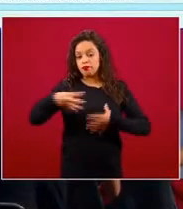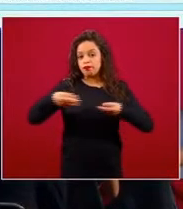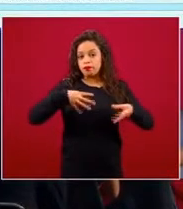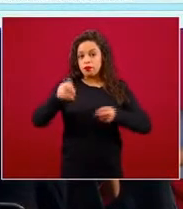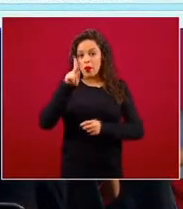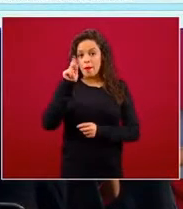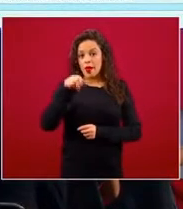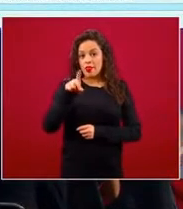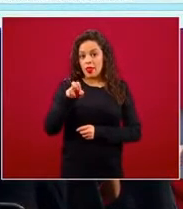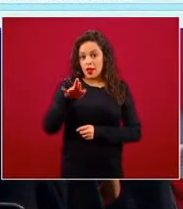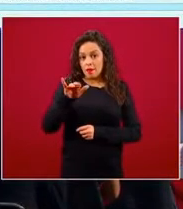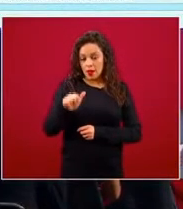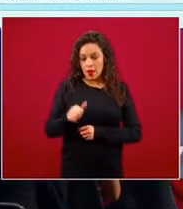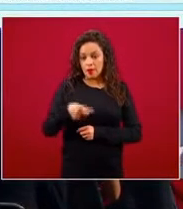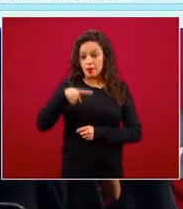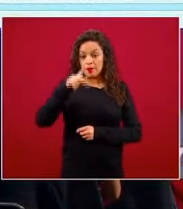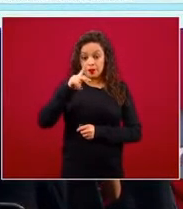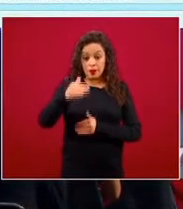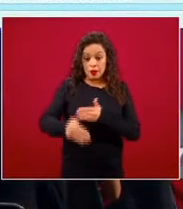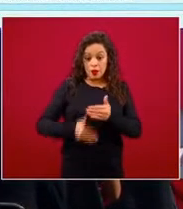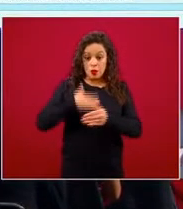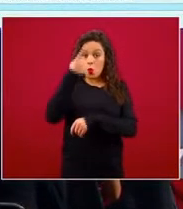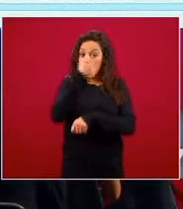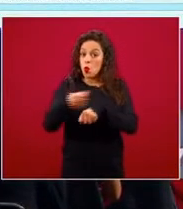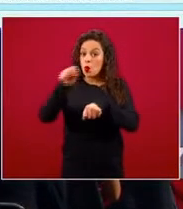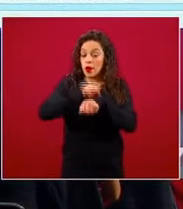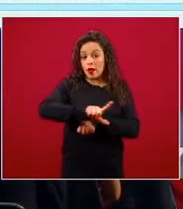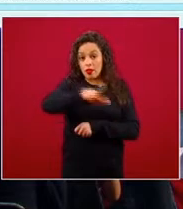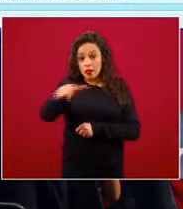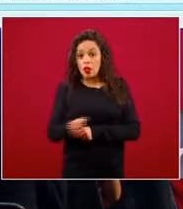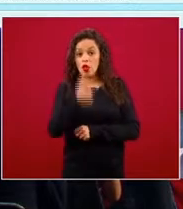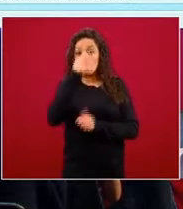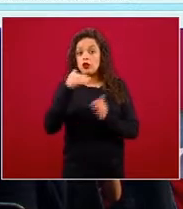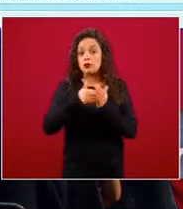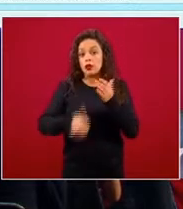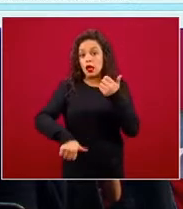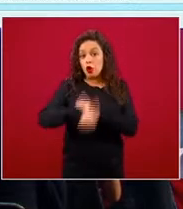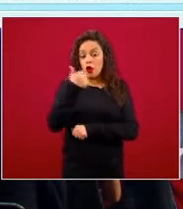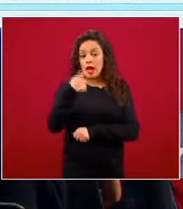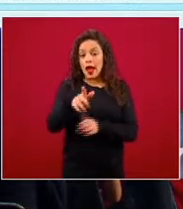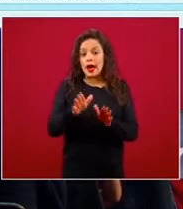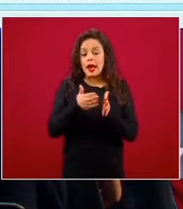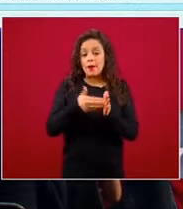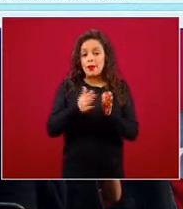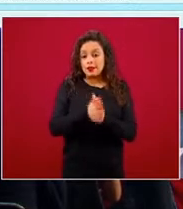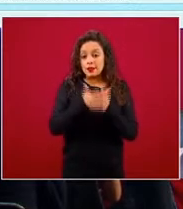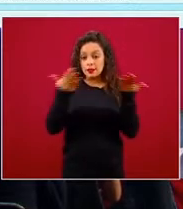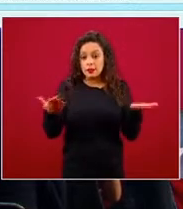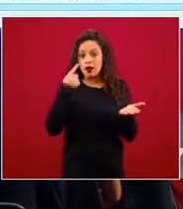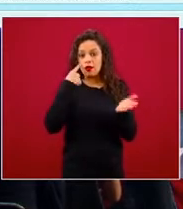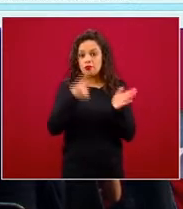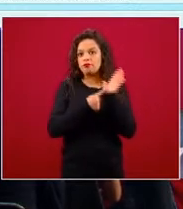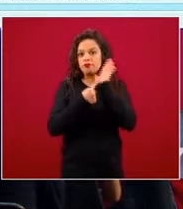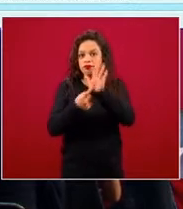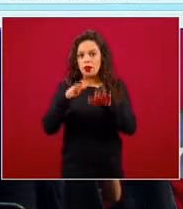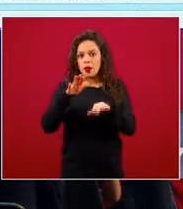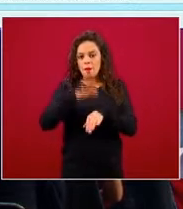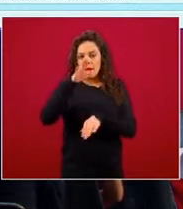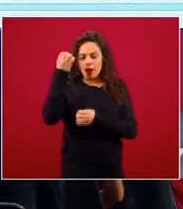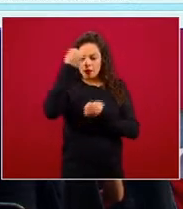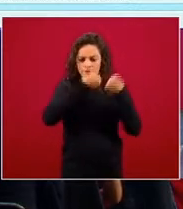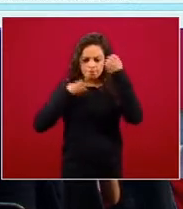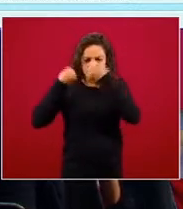And it was an analysis that technically we call a retrospective, like with information that had been collected in the past